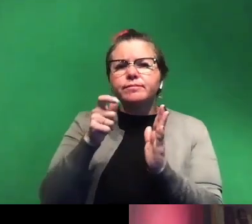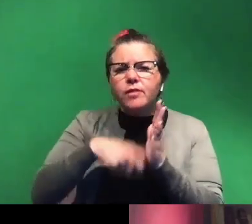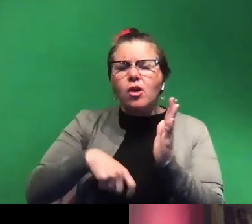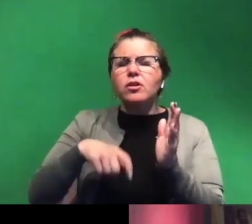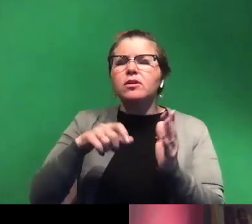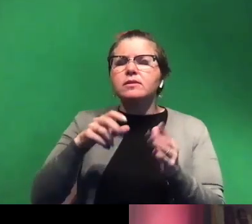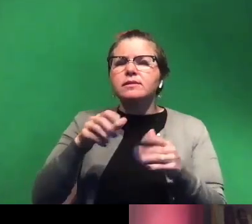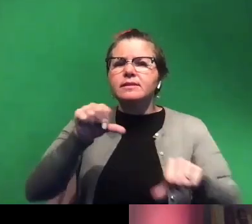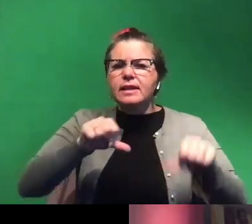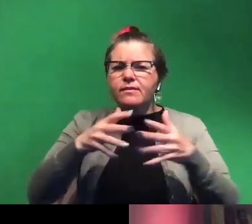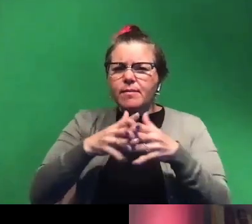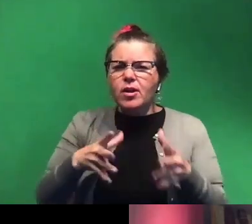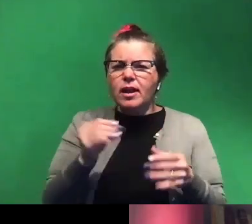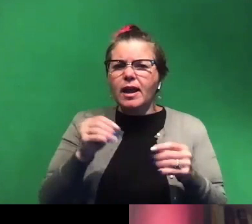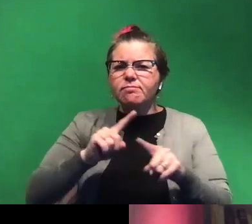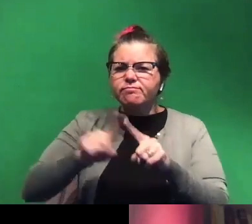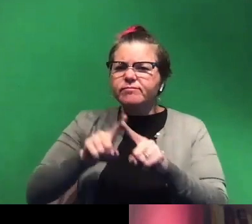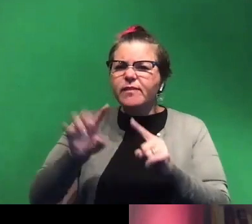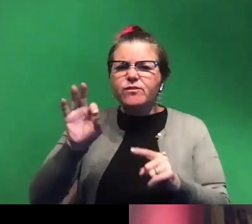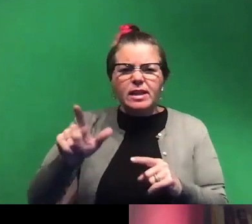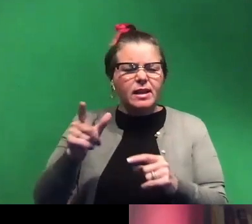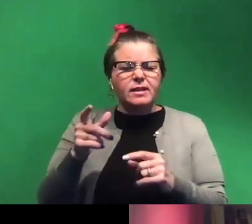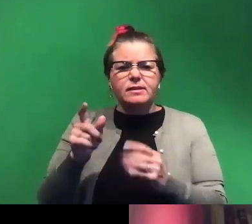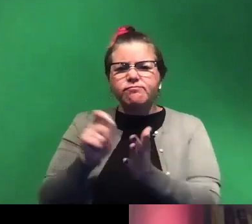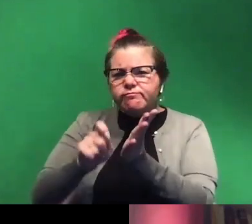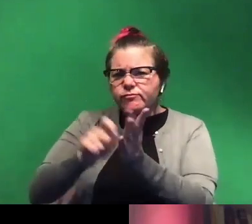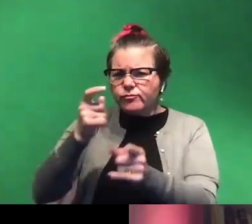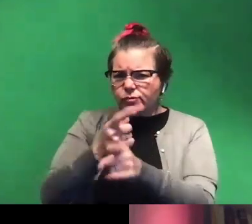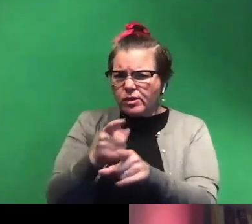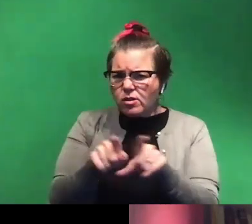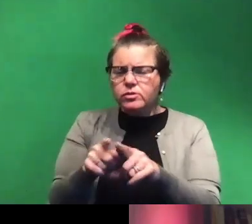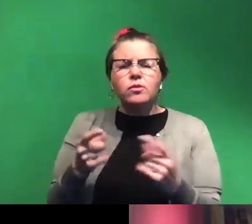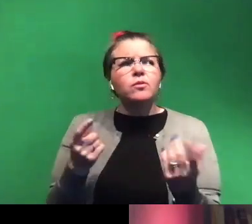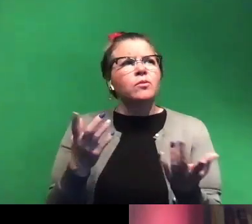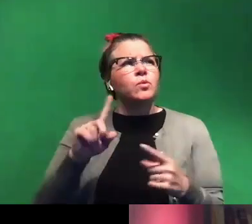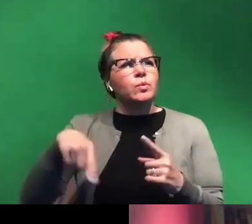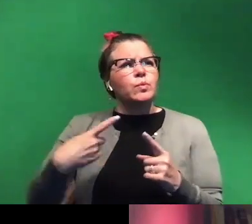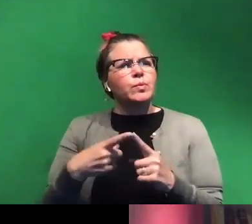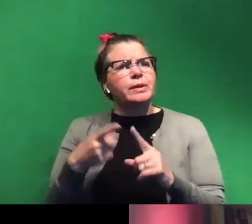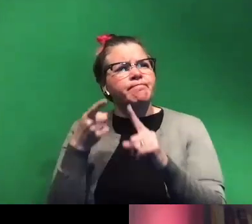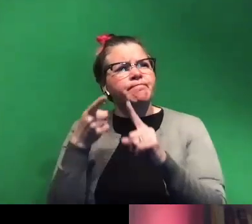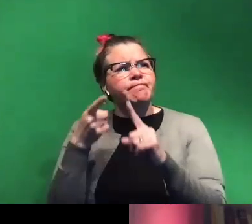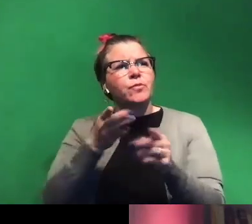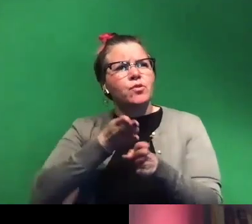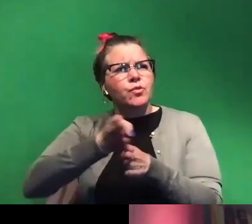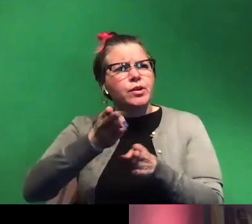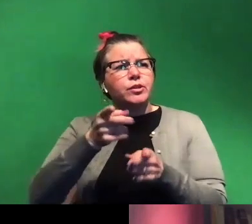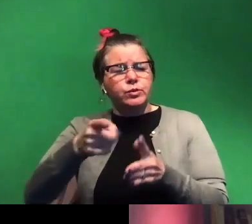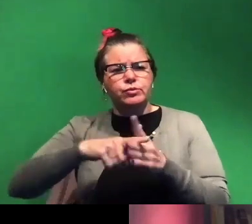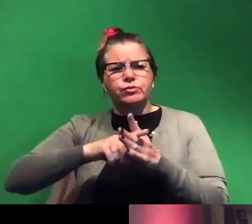and then you've also done a bunch of like freelance stuff as well. So at what point in your career did you